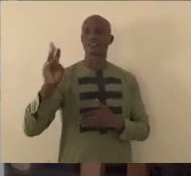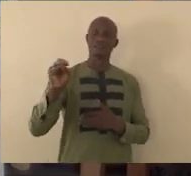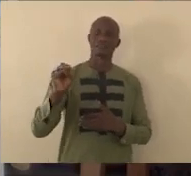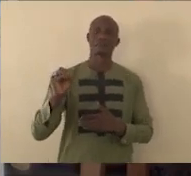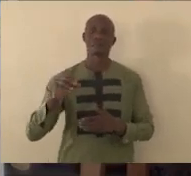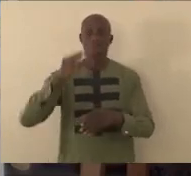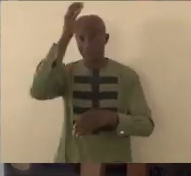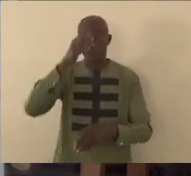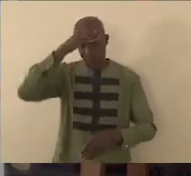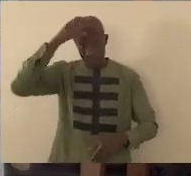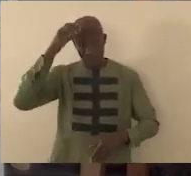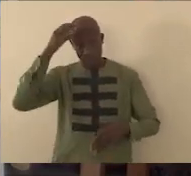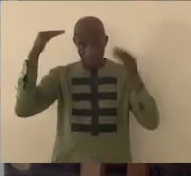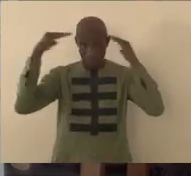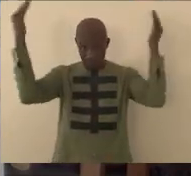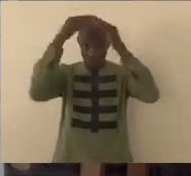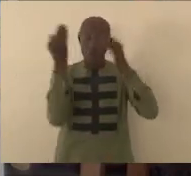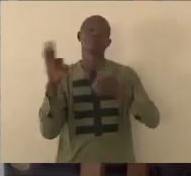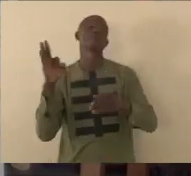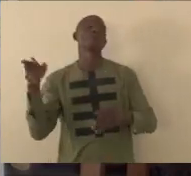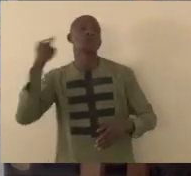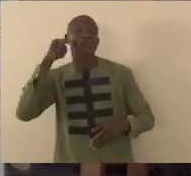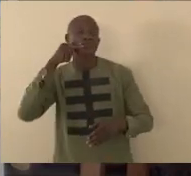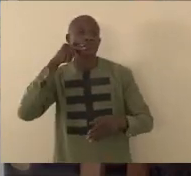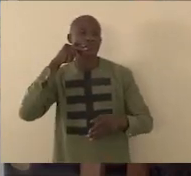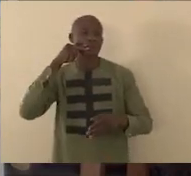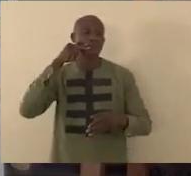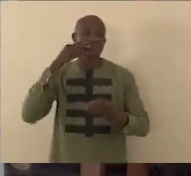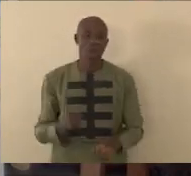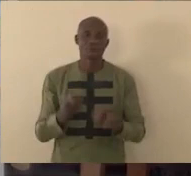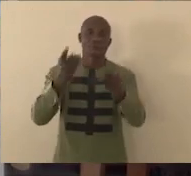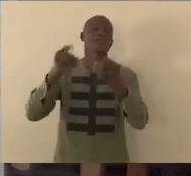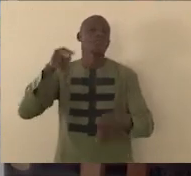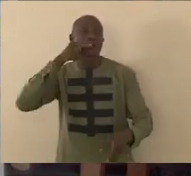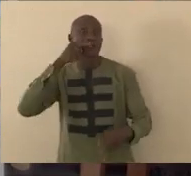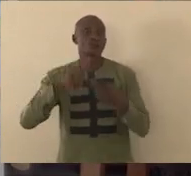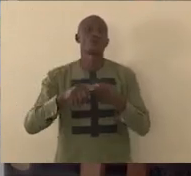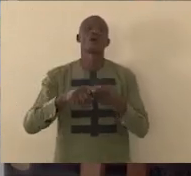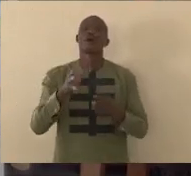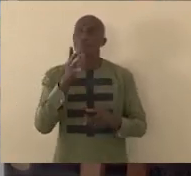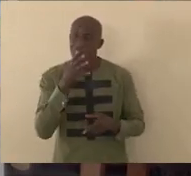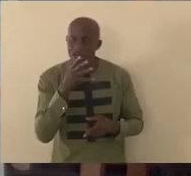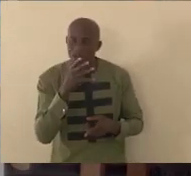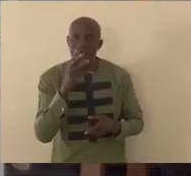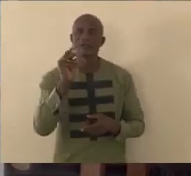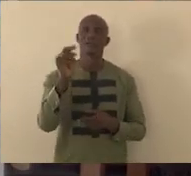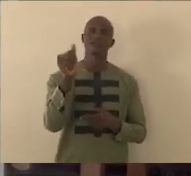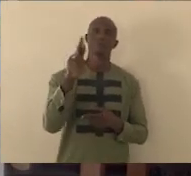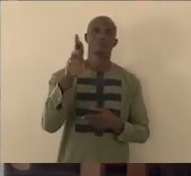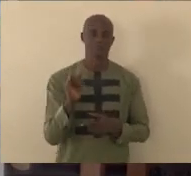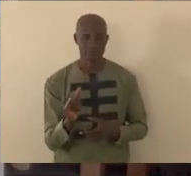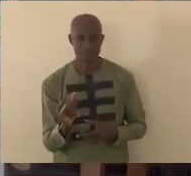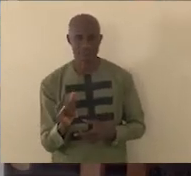Catholic bishops of Nigeria dedicated the new country to the patronage of Blessed Virgin Mary, the mother of